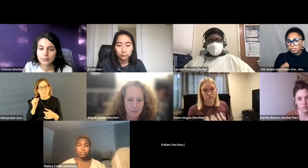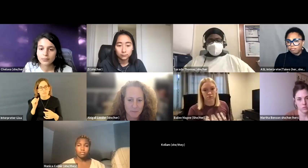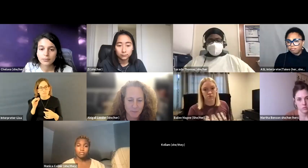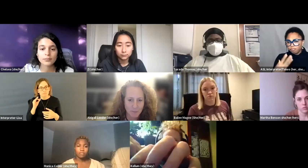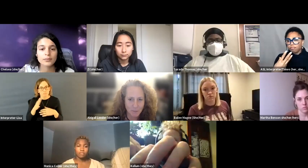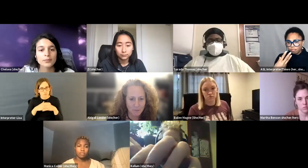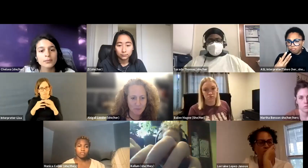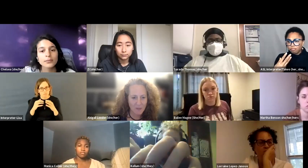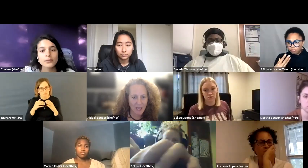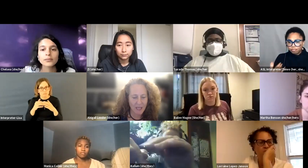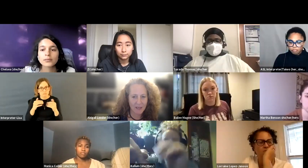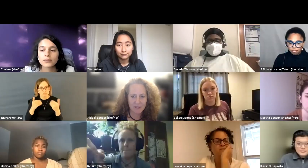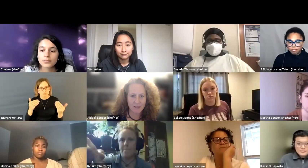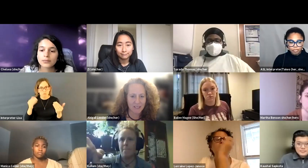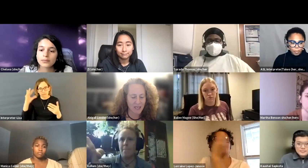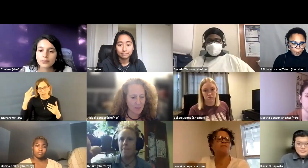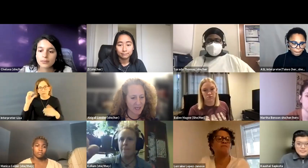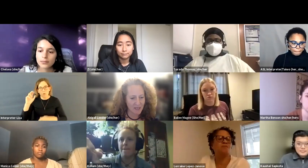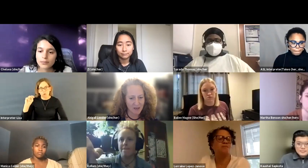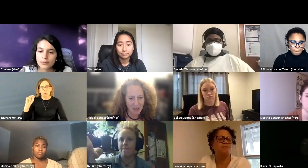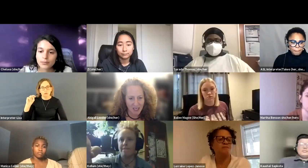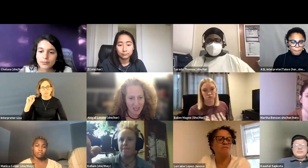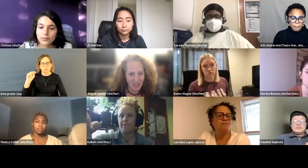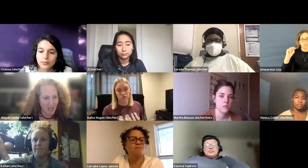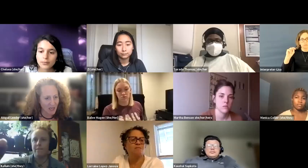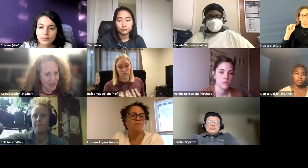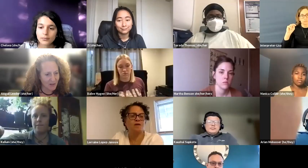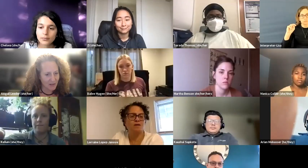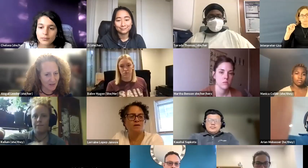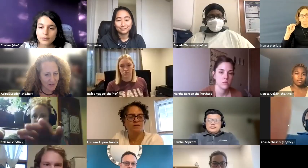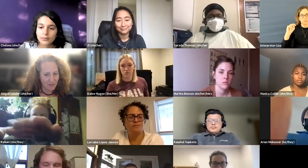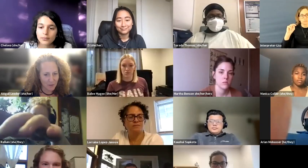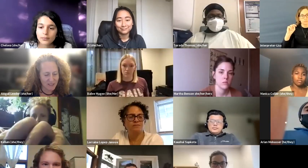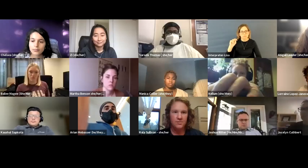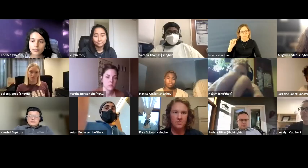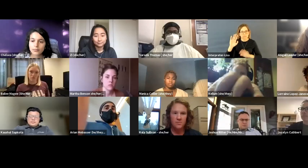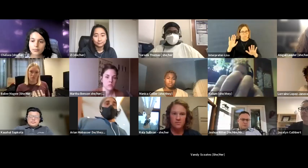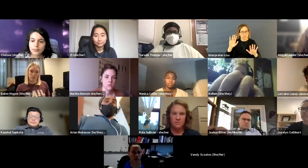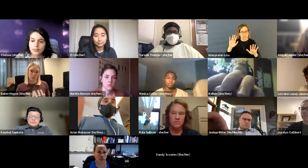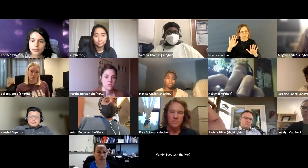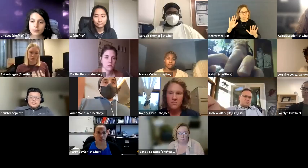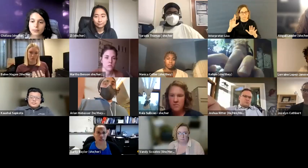on. And let's unpin the folks that